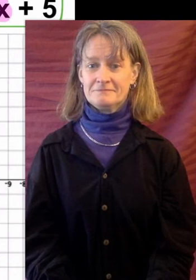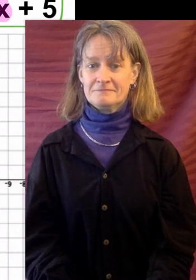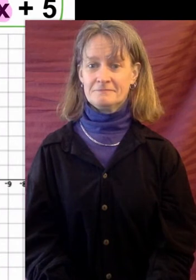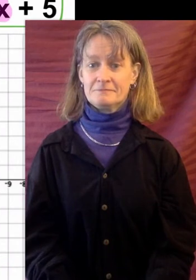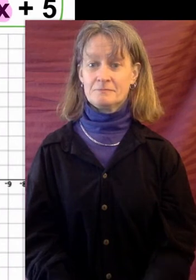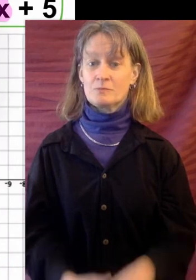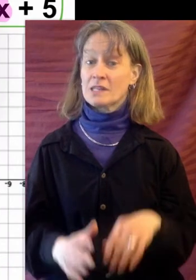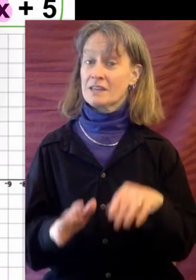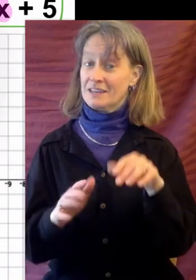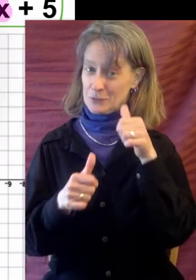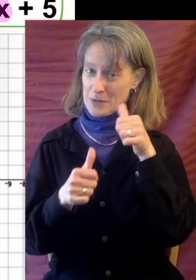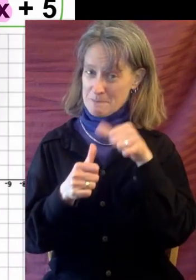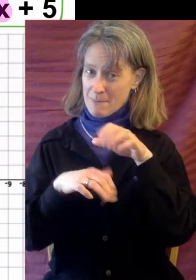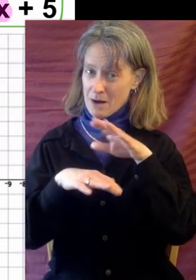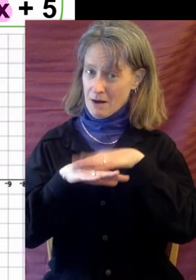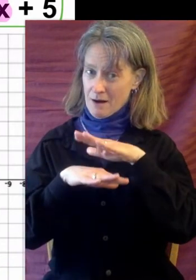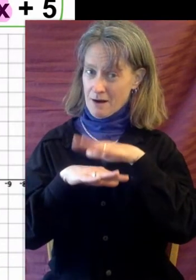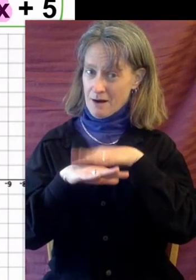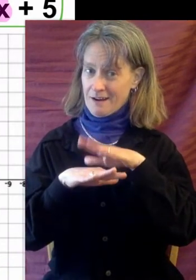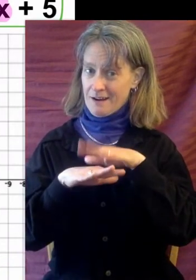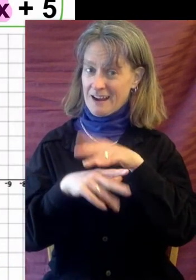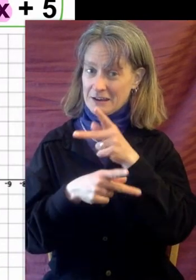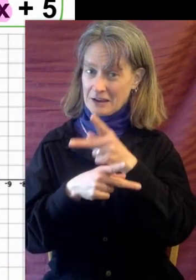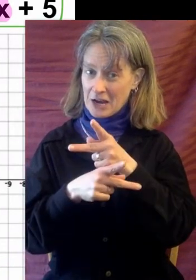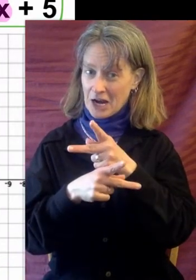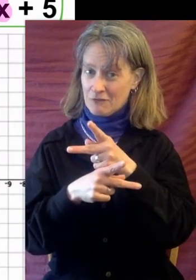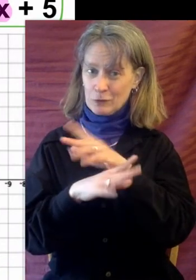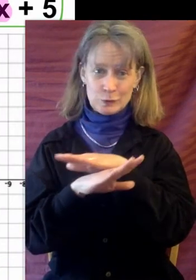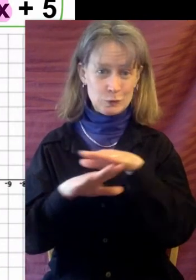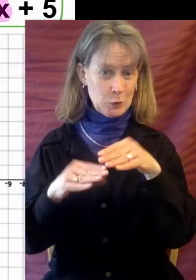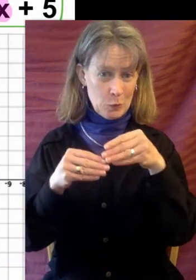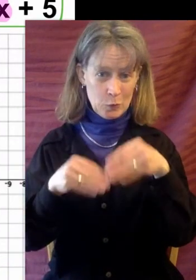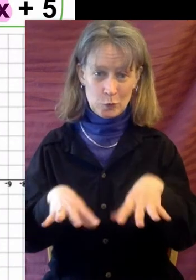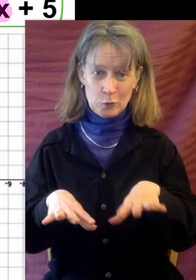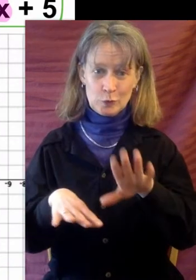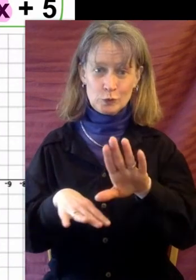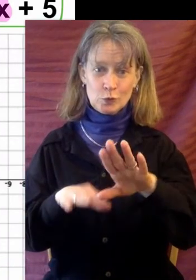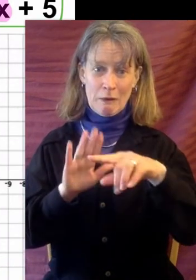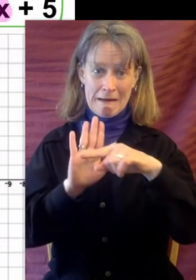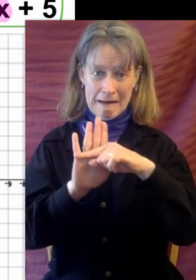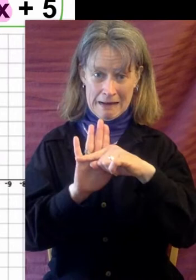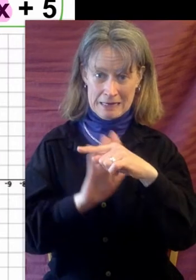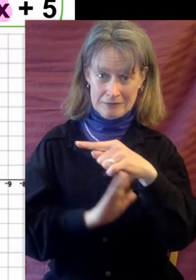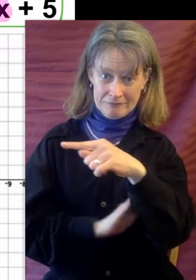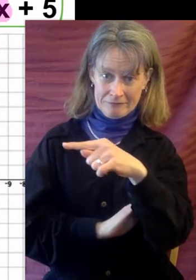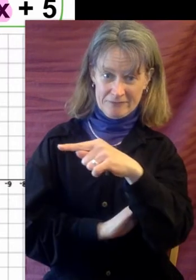And we're going to be careful not to lose this negative here.